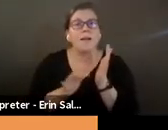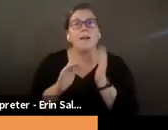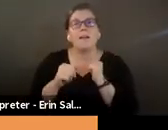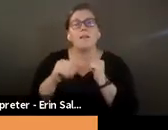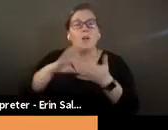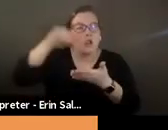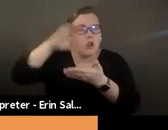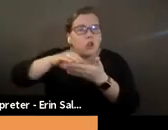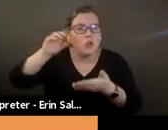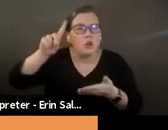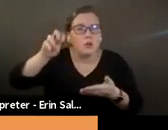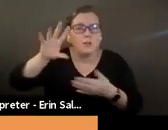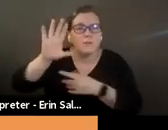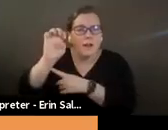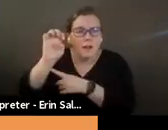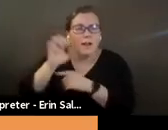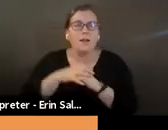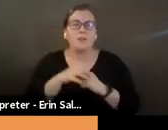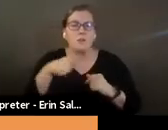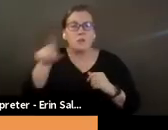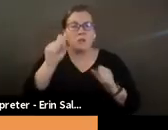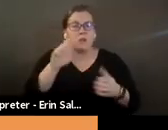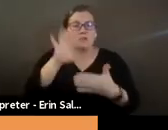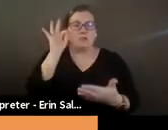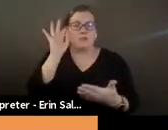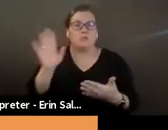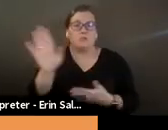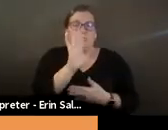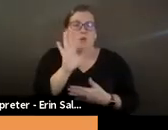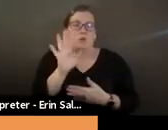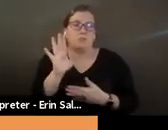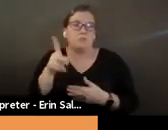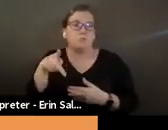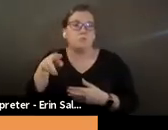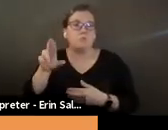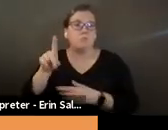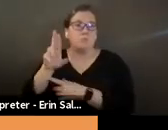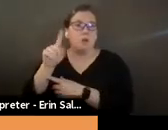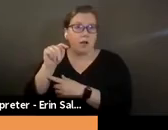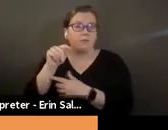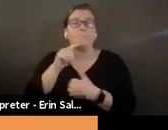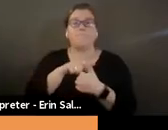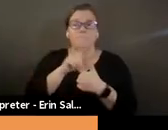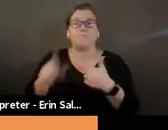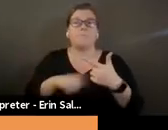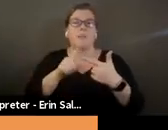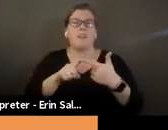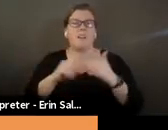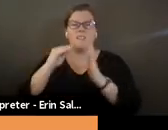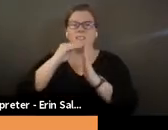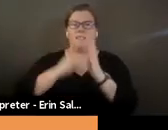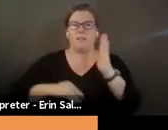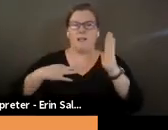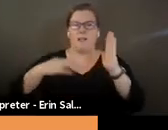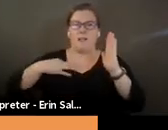alerting devices. So you do get to choose your product. You need to fill out the application, which we're going to talk